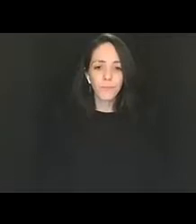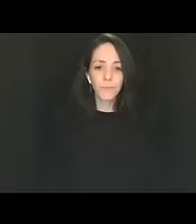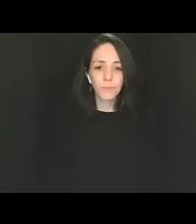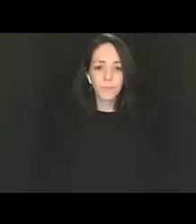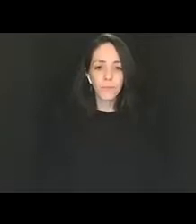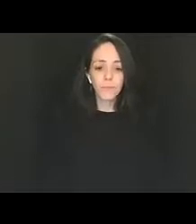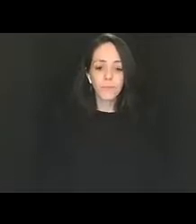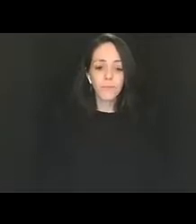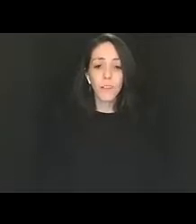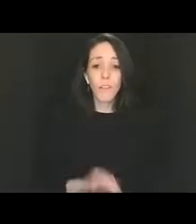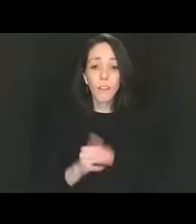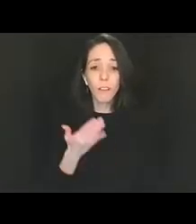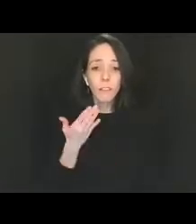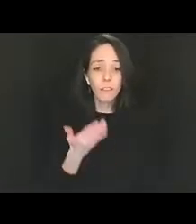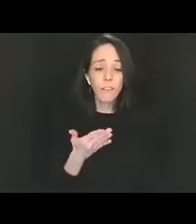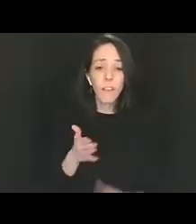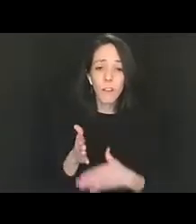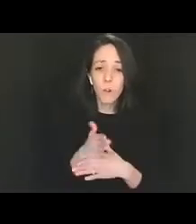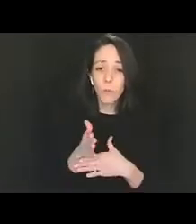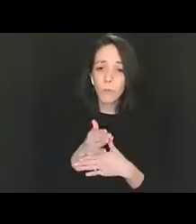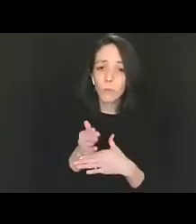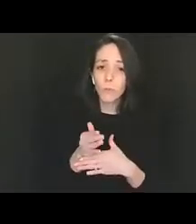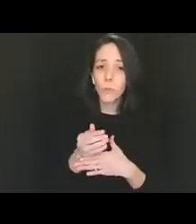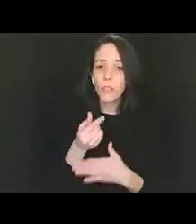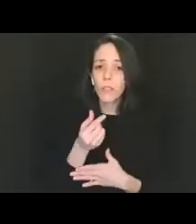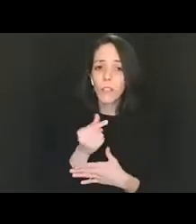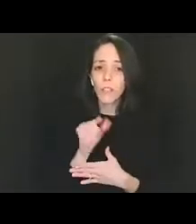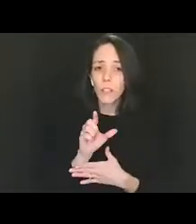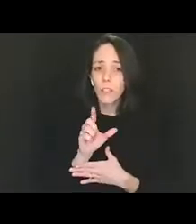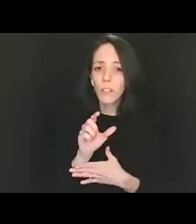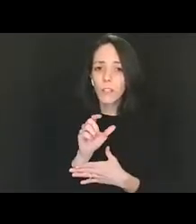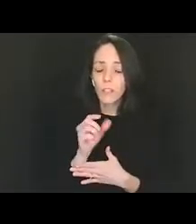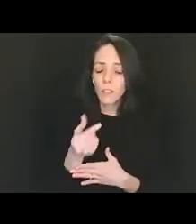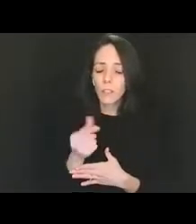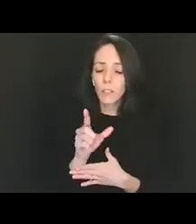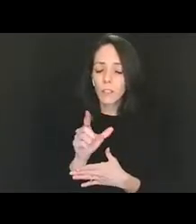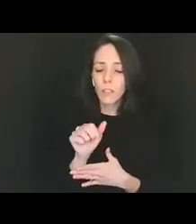exists between Blanton and Alexander.